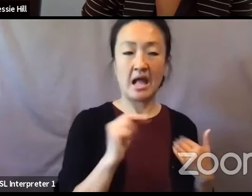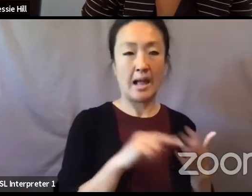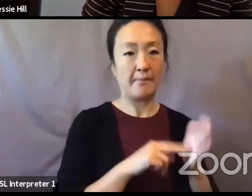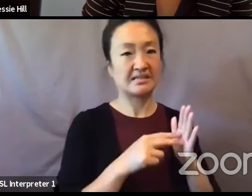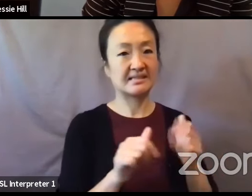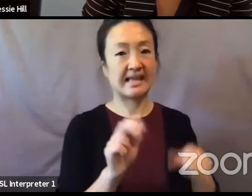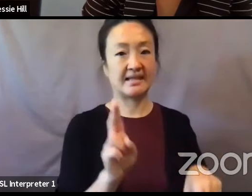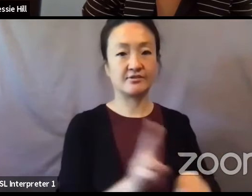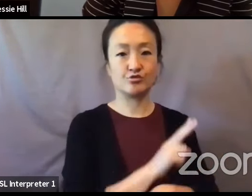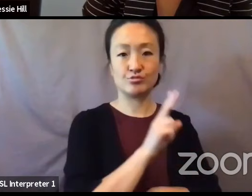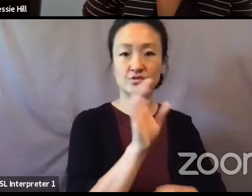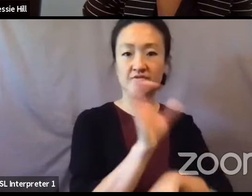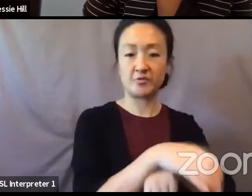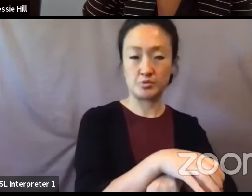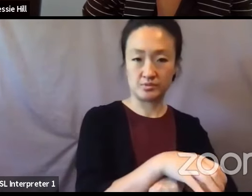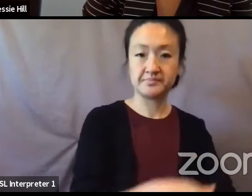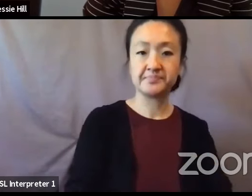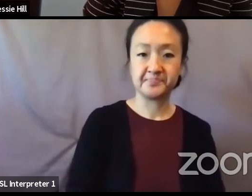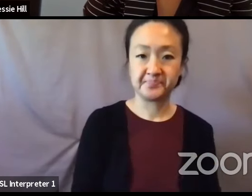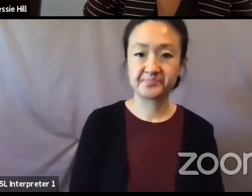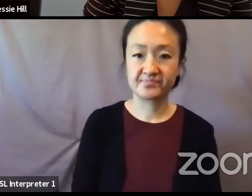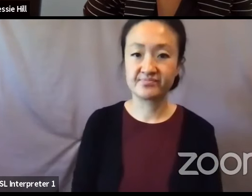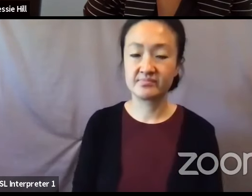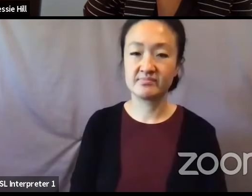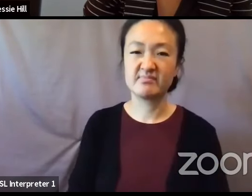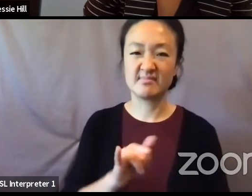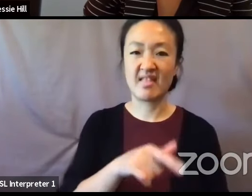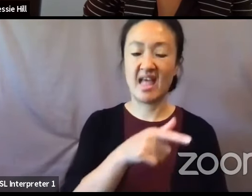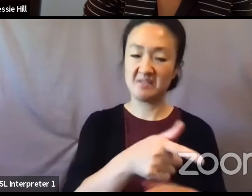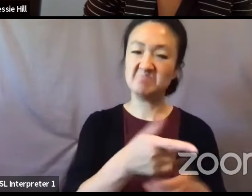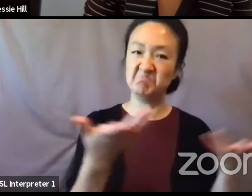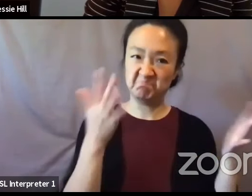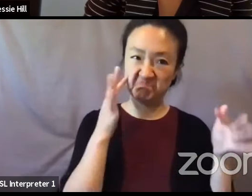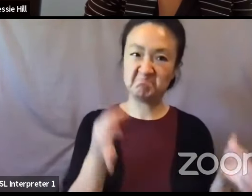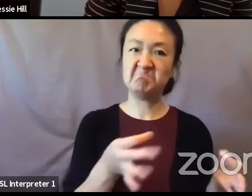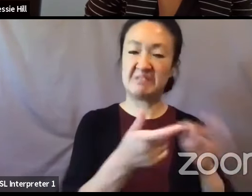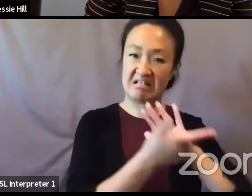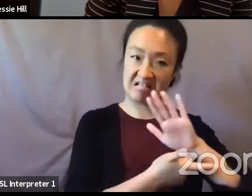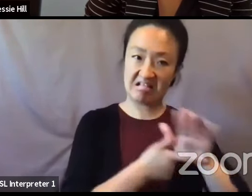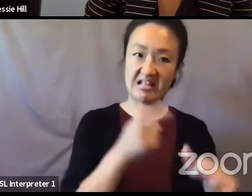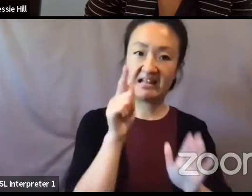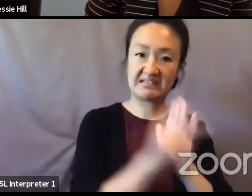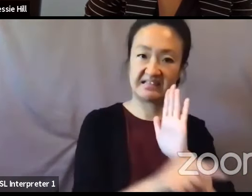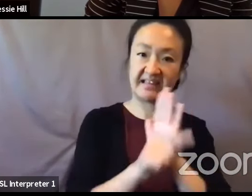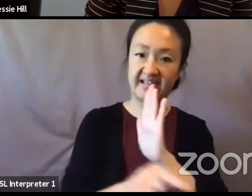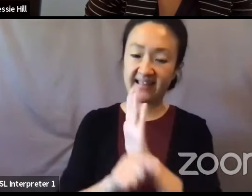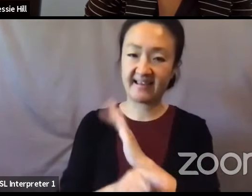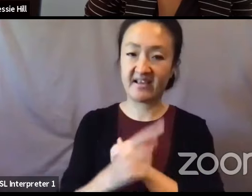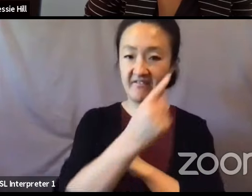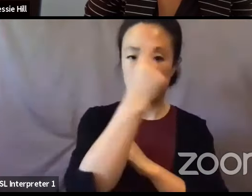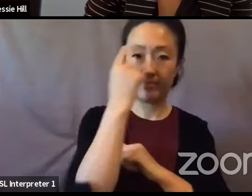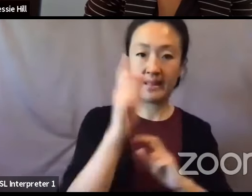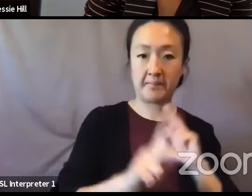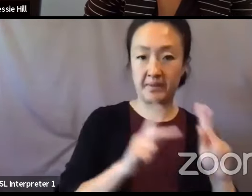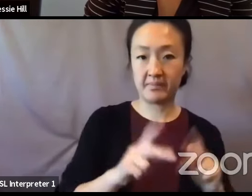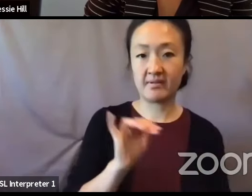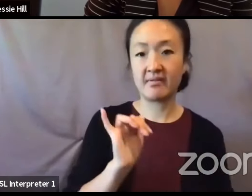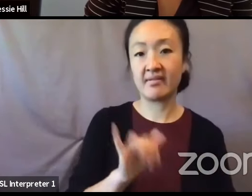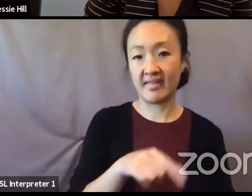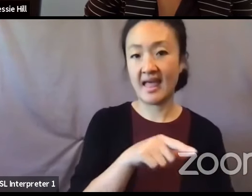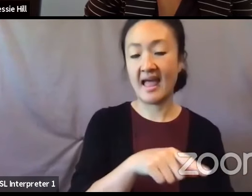to engage in a sanctioned killing of Black people. And that is something